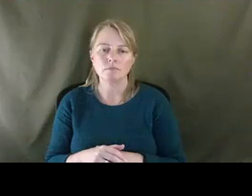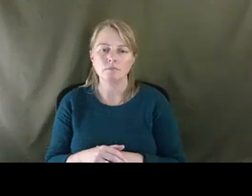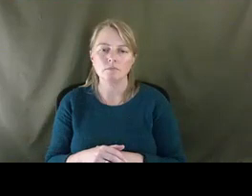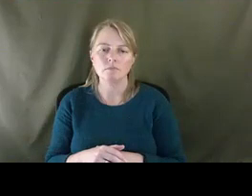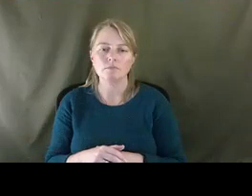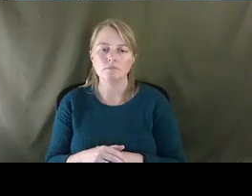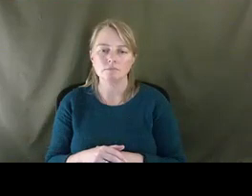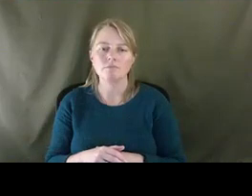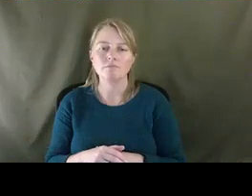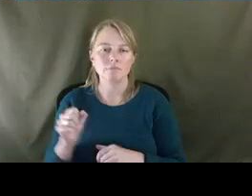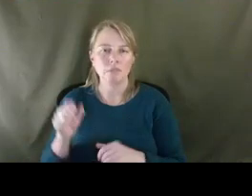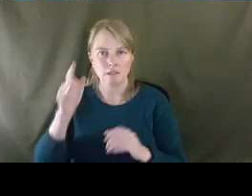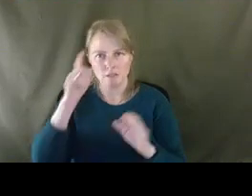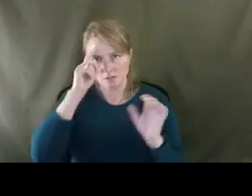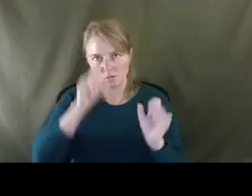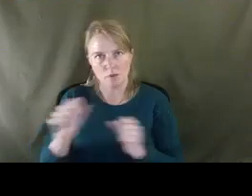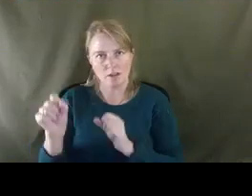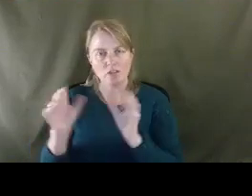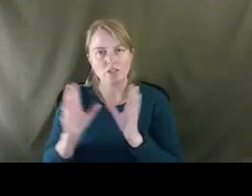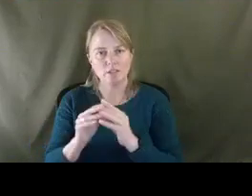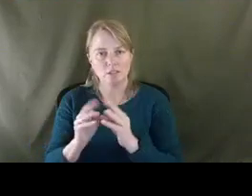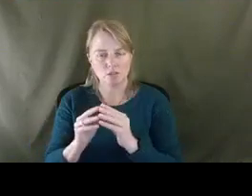Oh, yeah, strategy sessions,